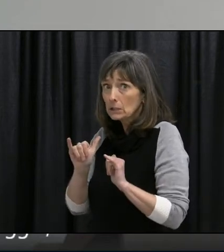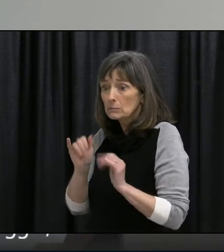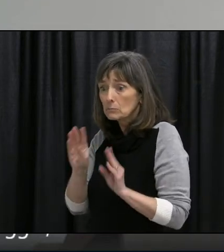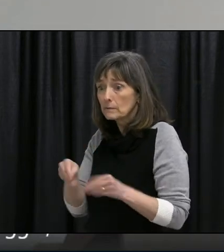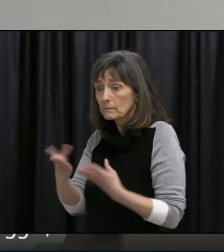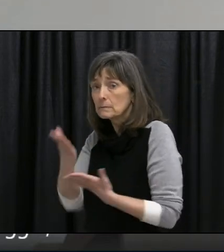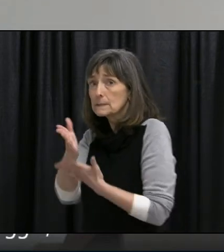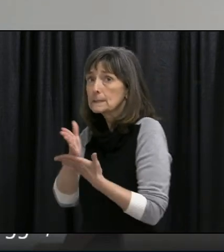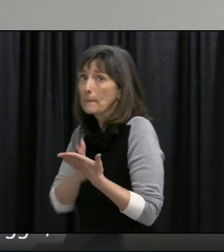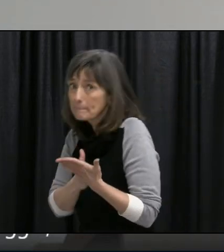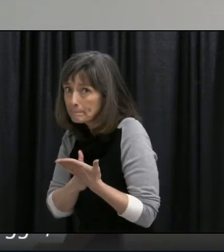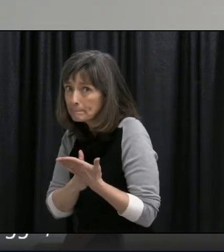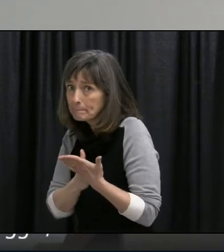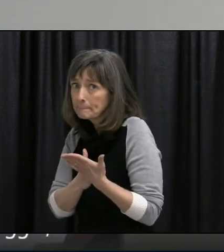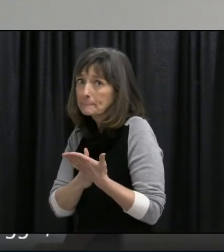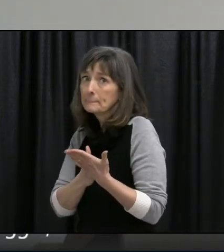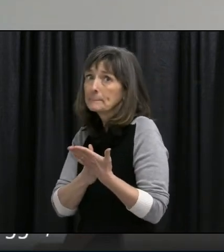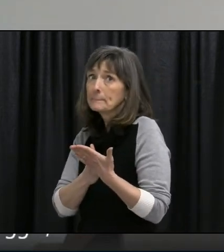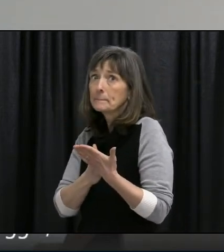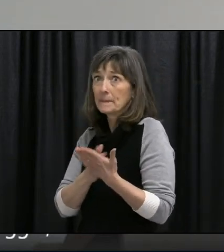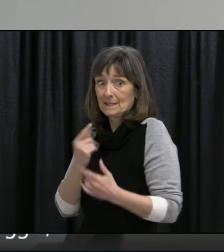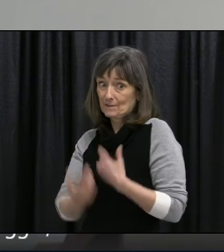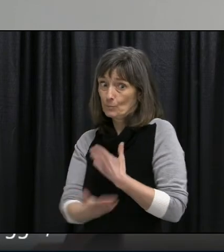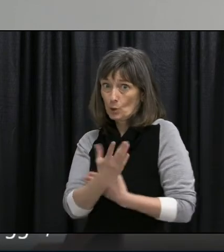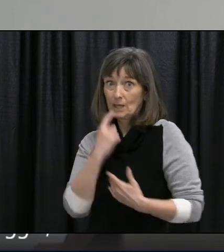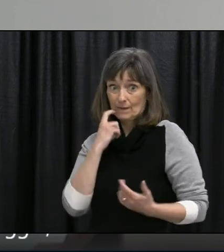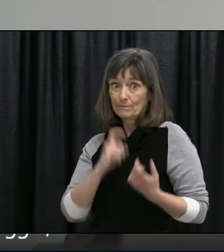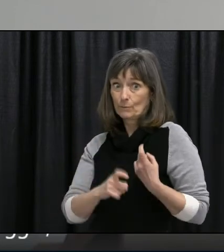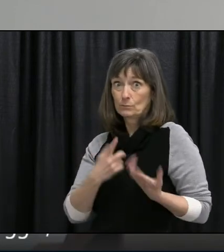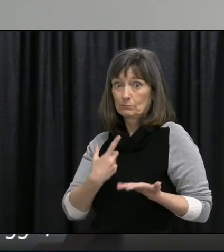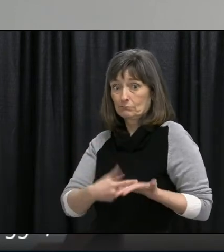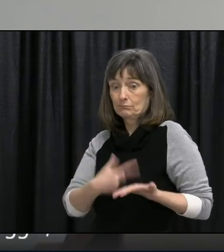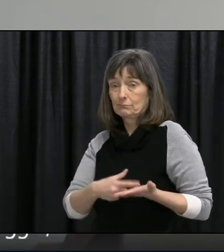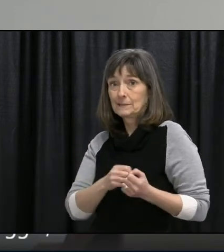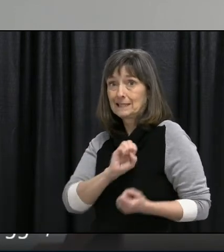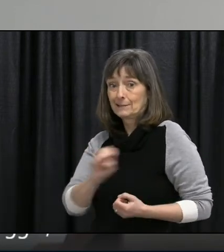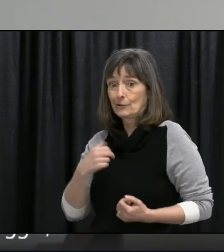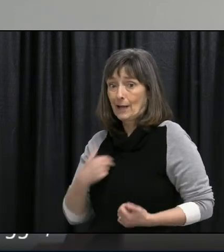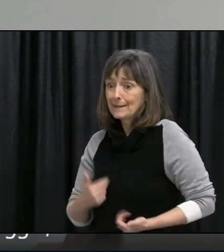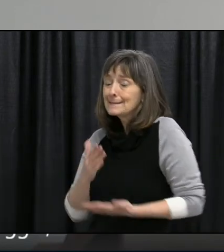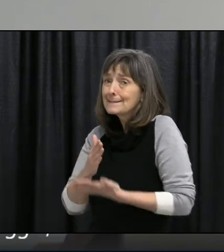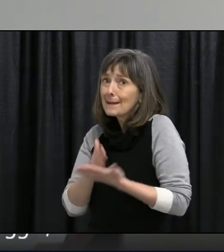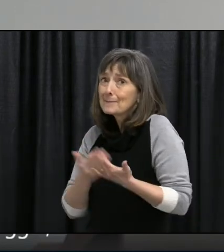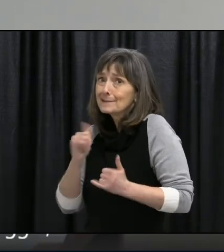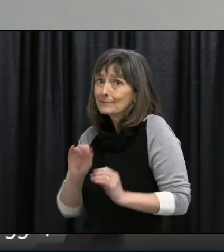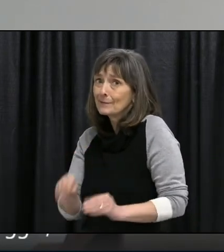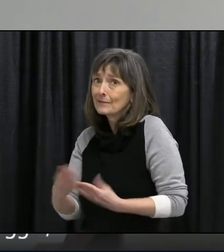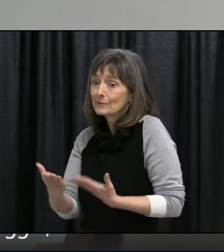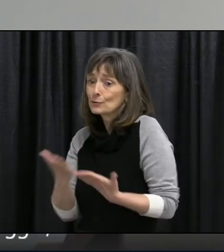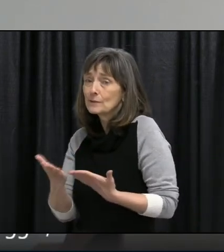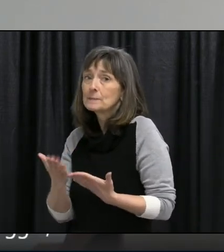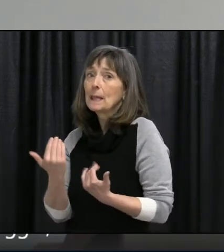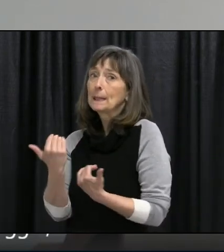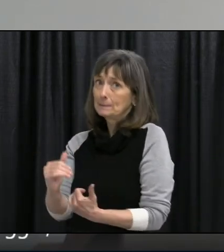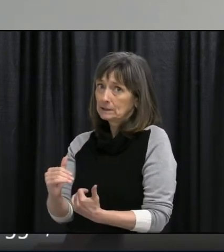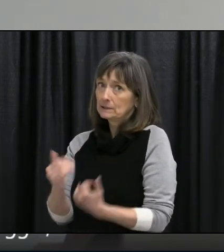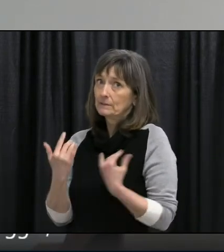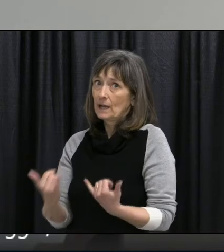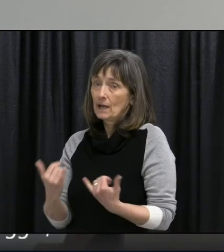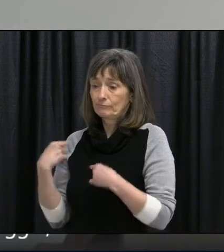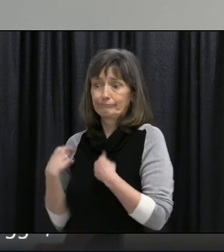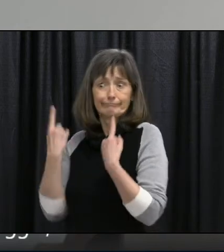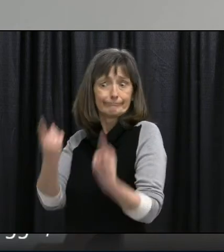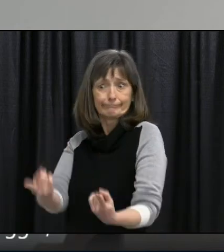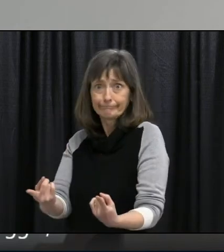I have supplied from Eastern Health as of this morning. So, again, that goes back to the clinical decision as to what